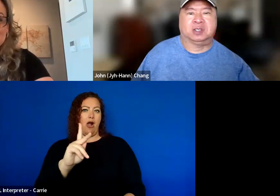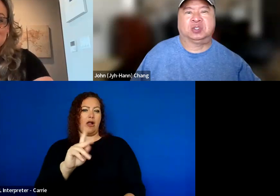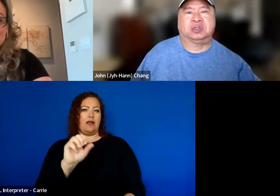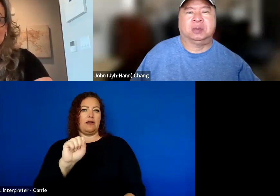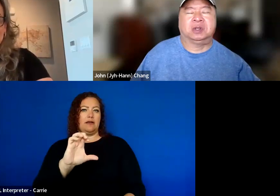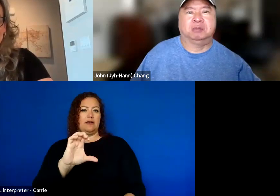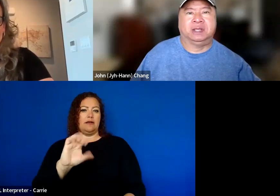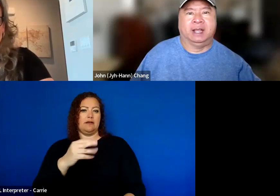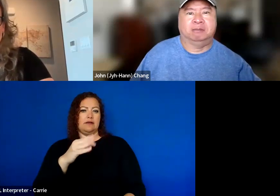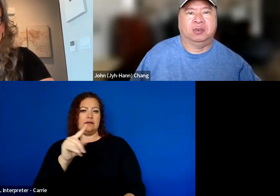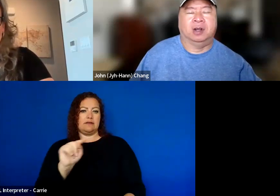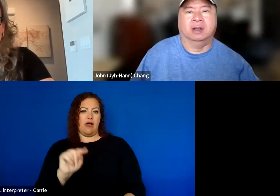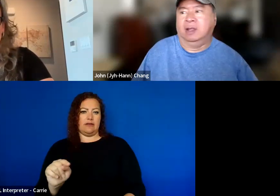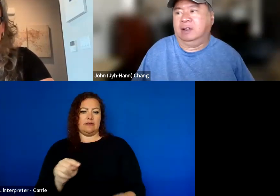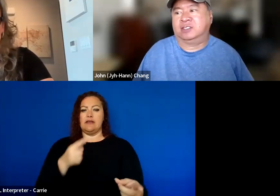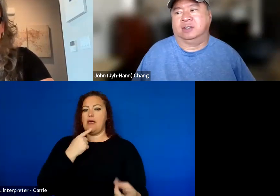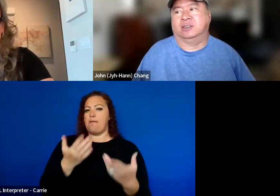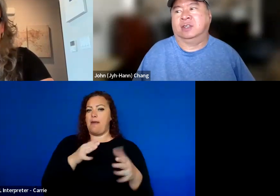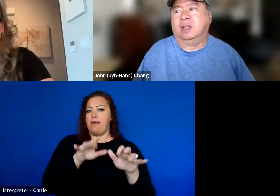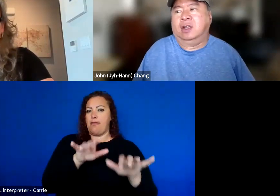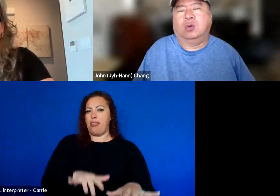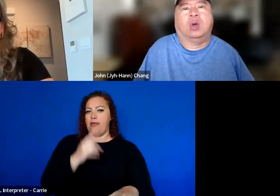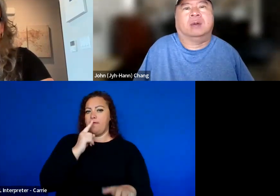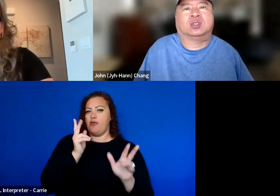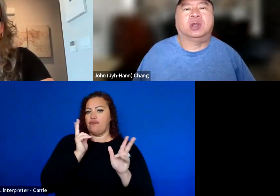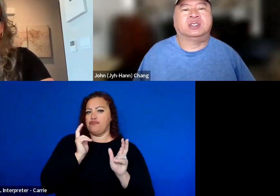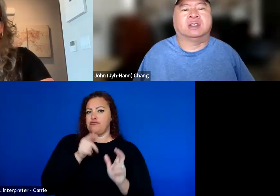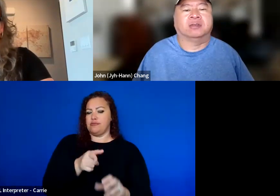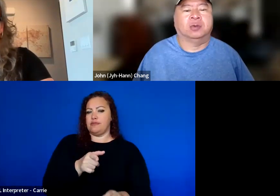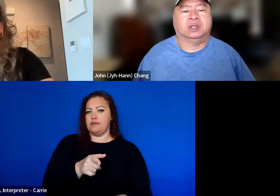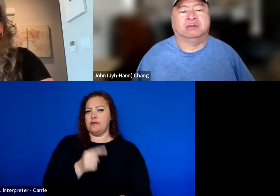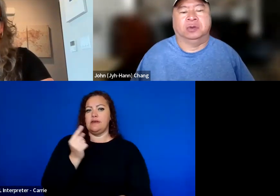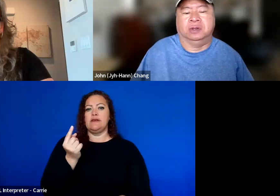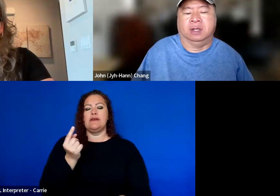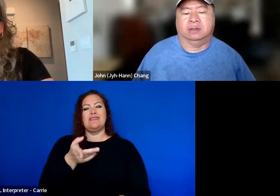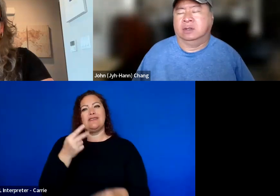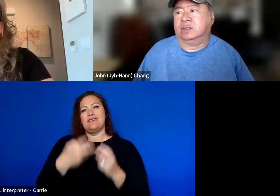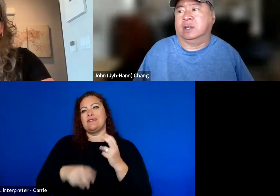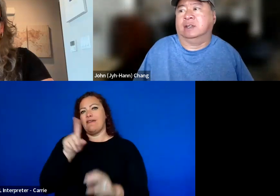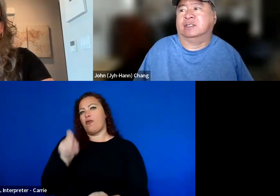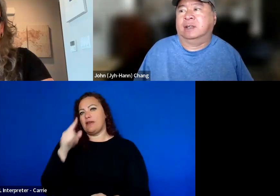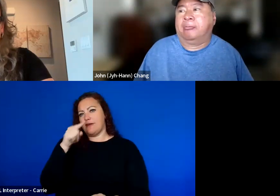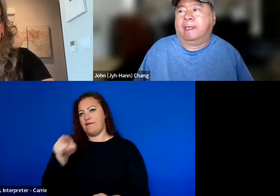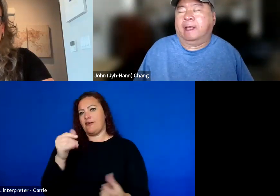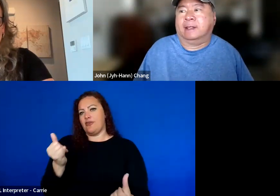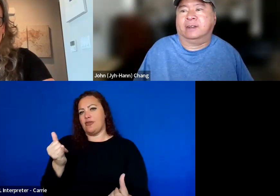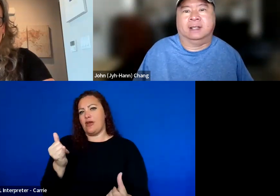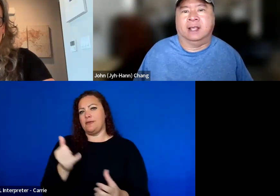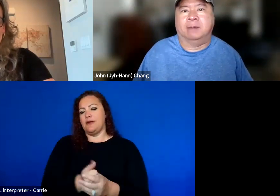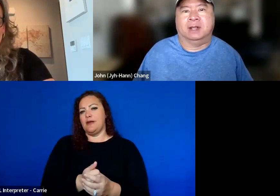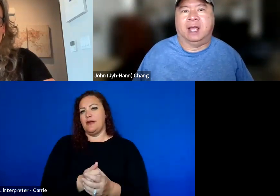information specialist or someone can put that up for our listeners. So here's a tough question for you then, Jen,